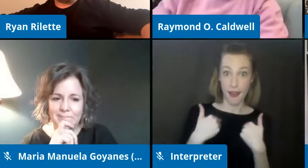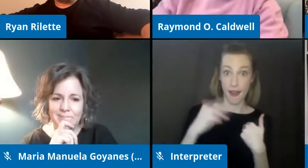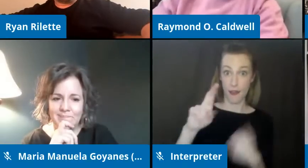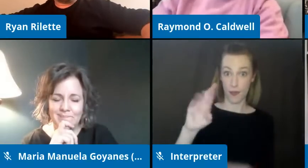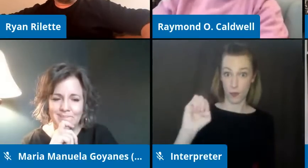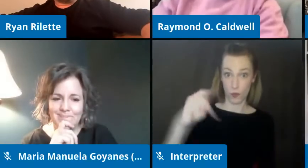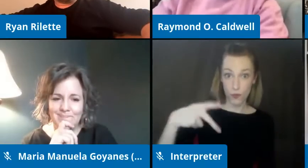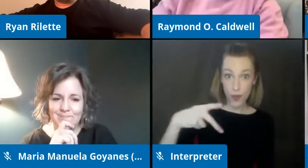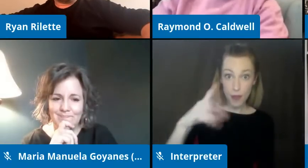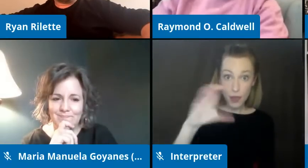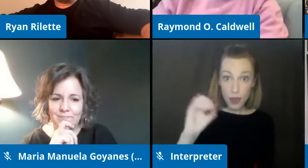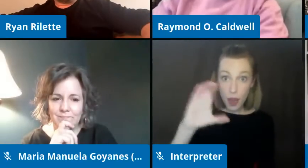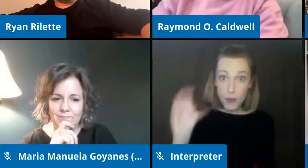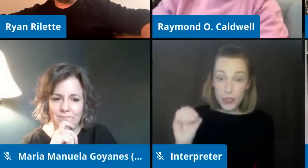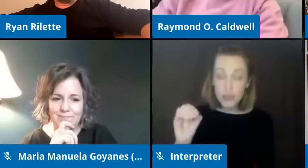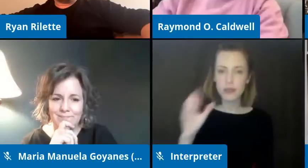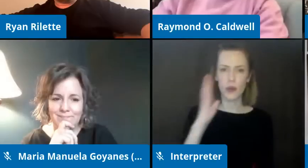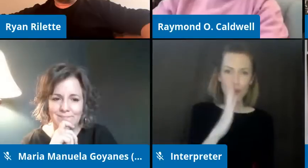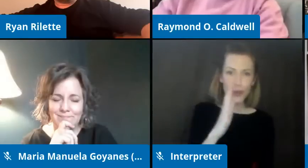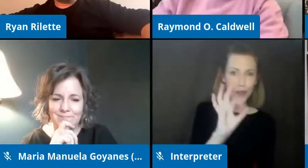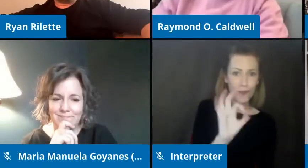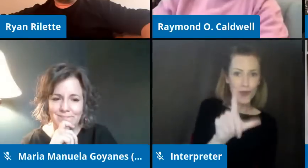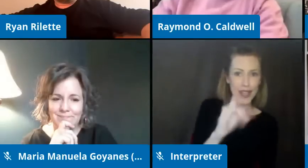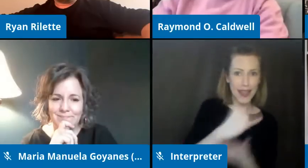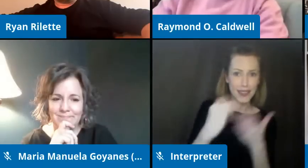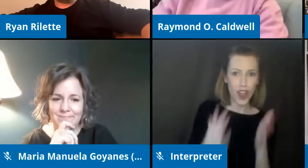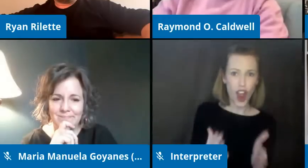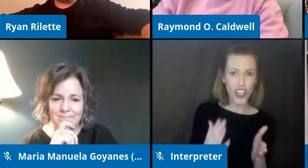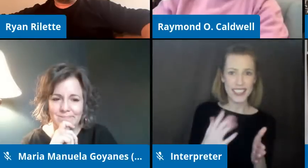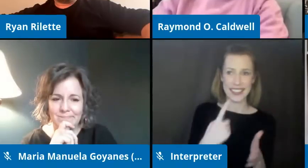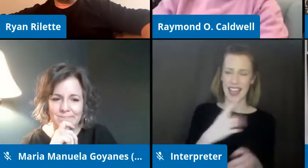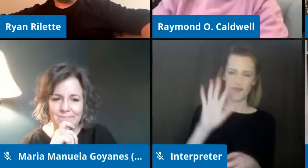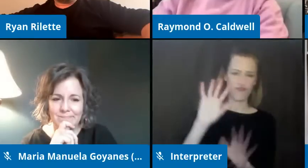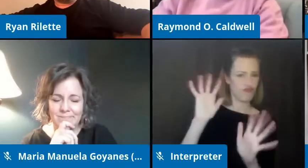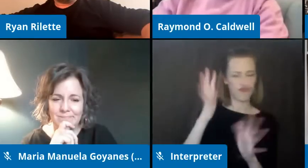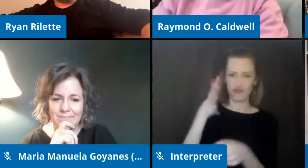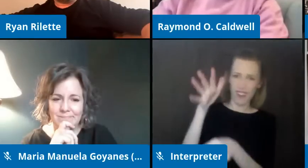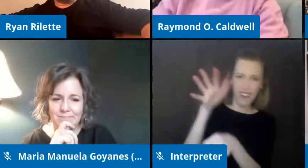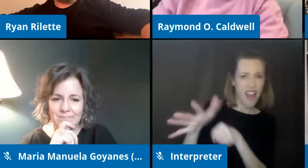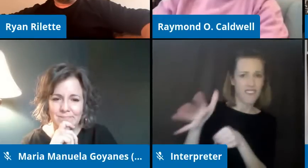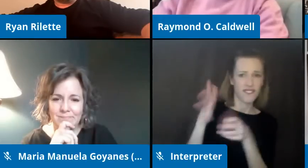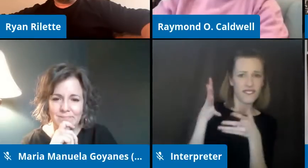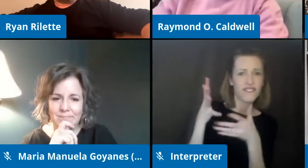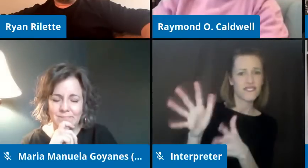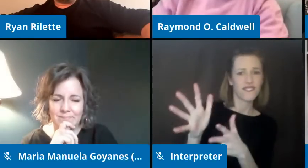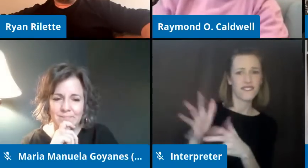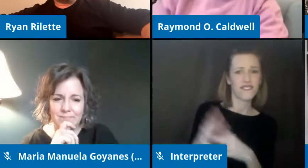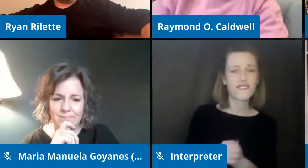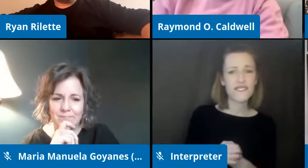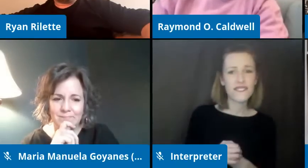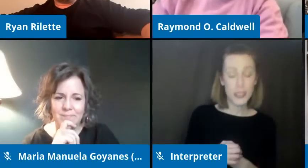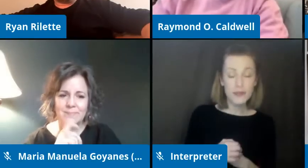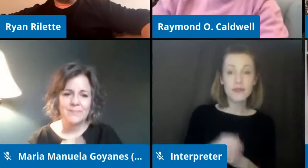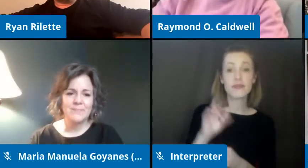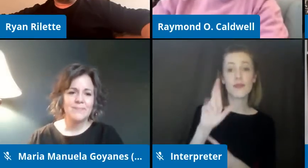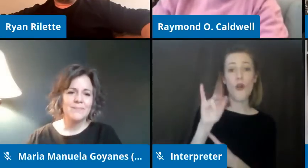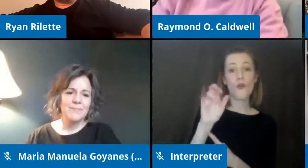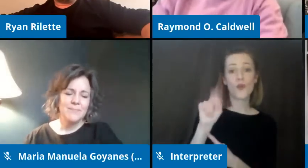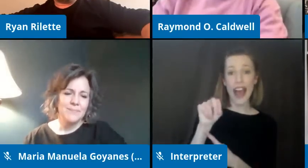this, enough, you know, we plan what sort of go back to what Ryan was saying. We plan a year and a half in advance,